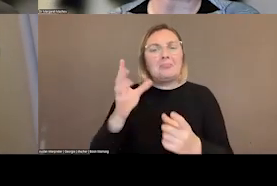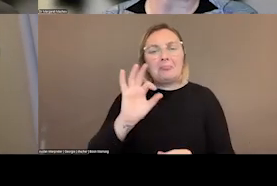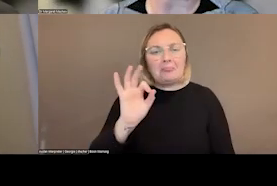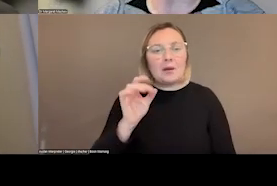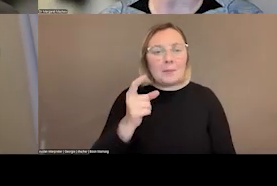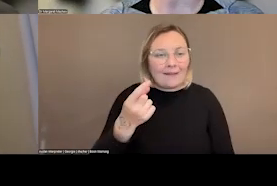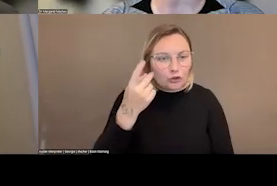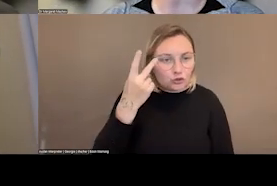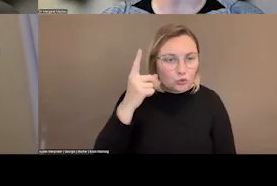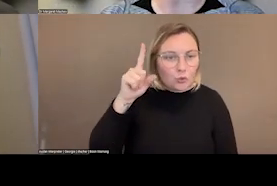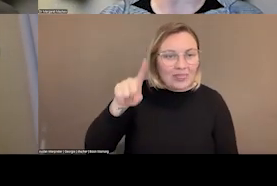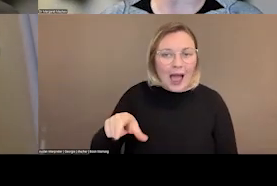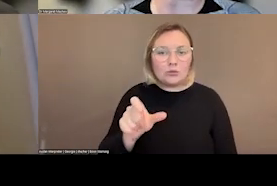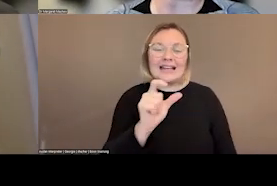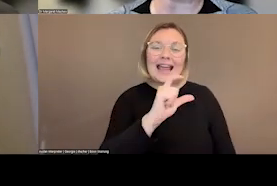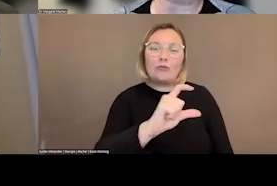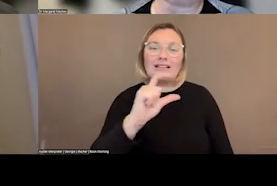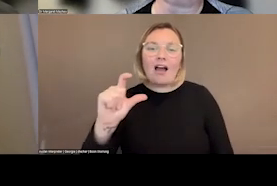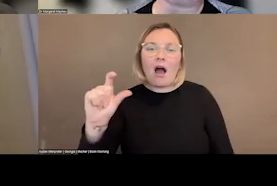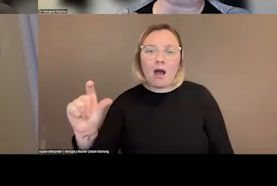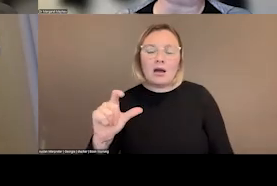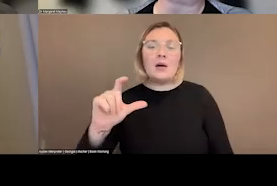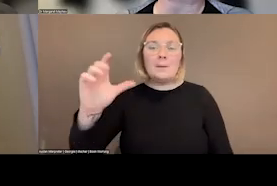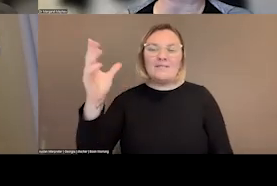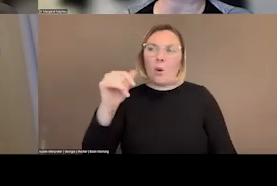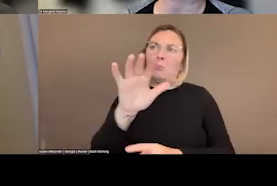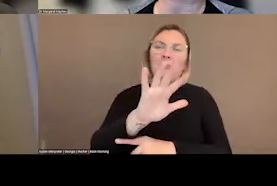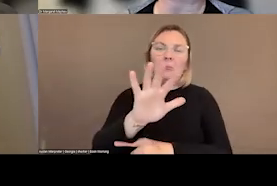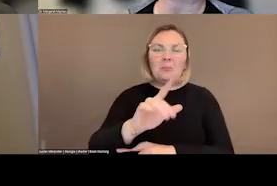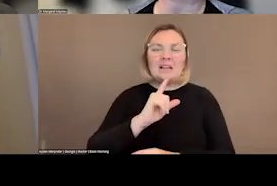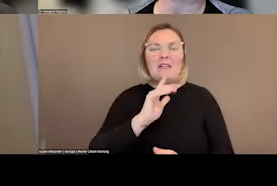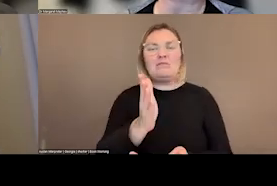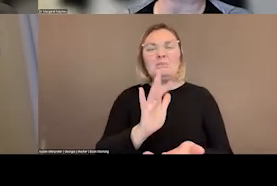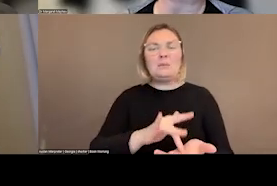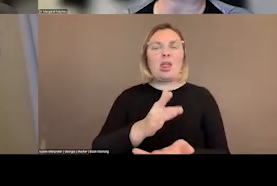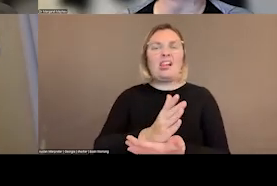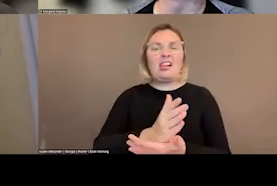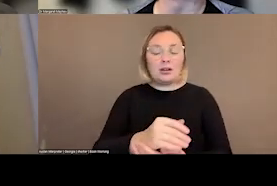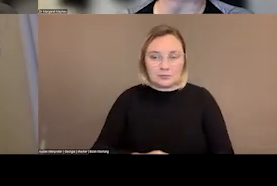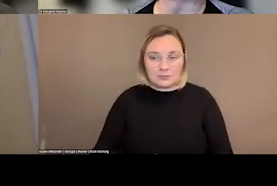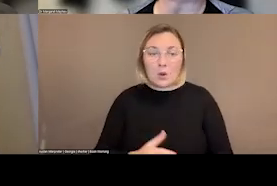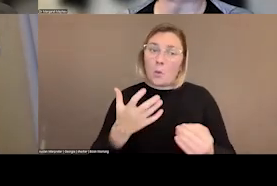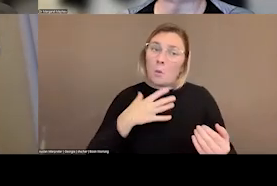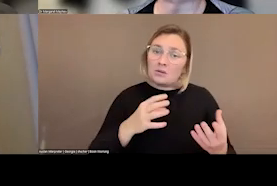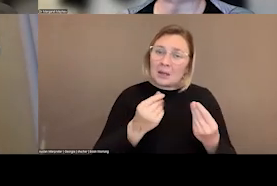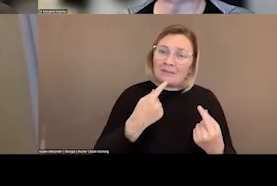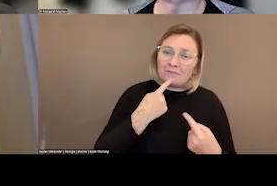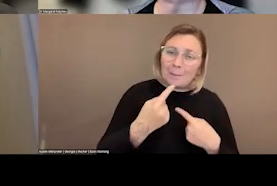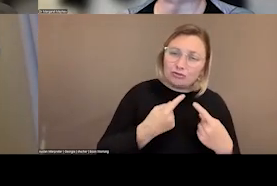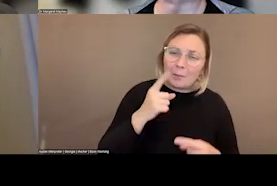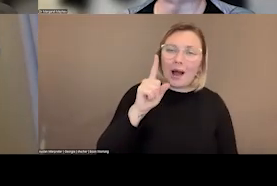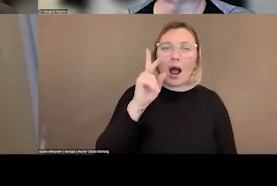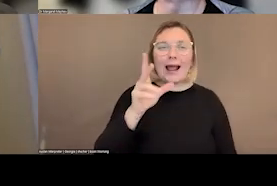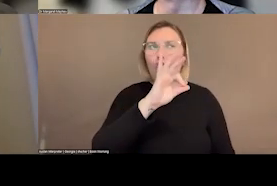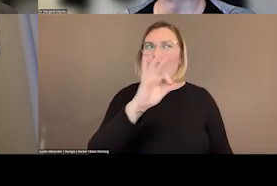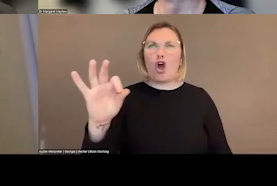characters. So if you can remember before, it's sort of in the middle, I guess, of what we were talking about. We want some information, but again, it doesn't have to